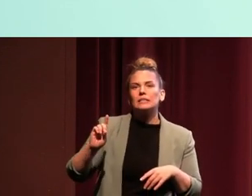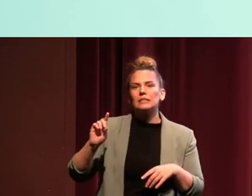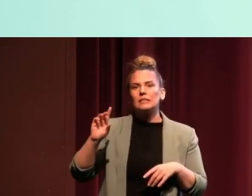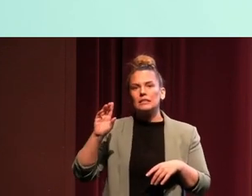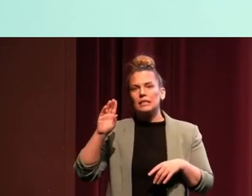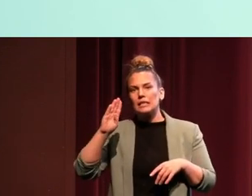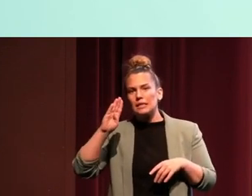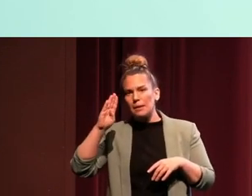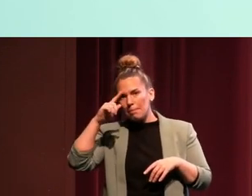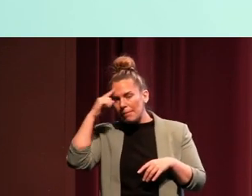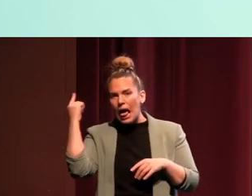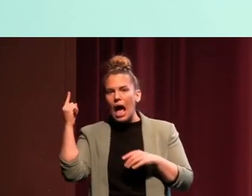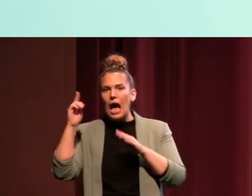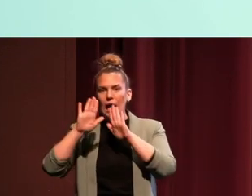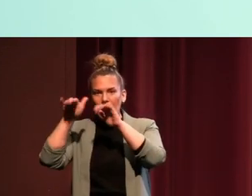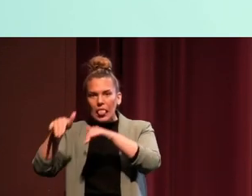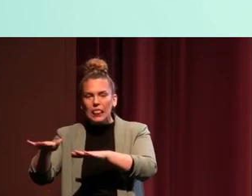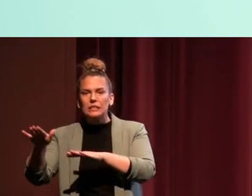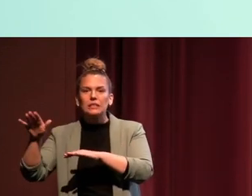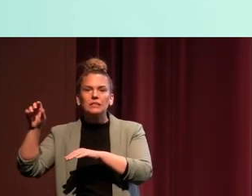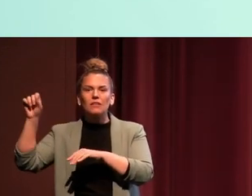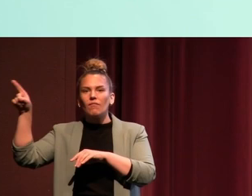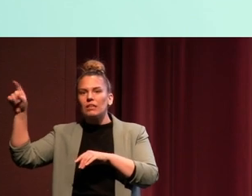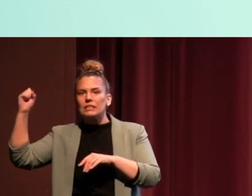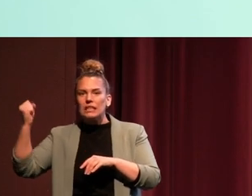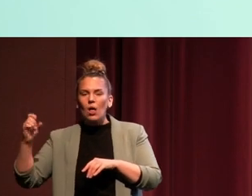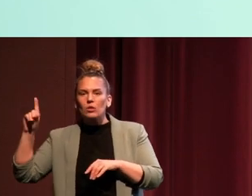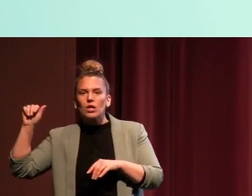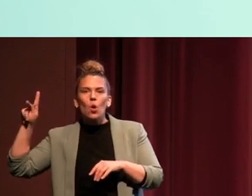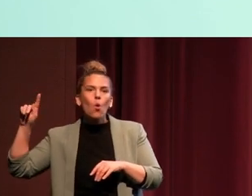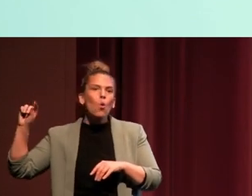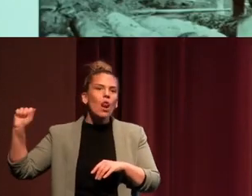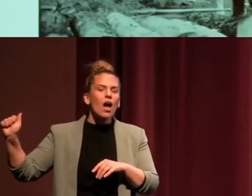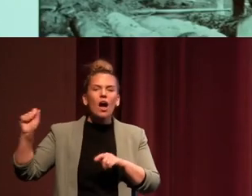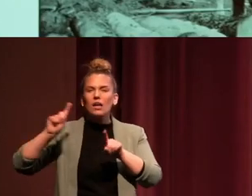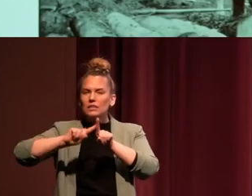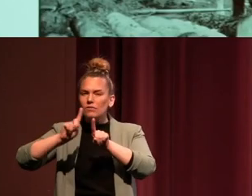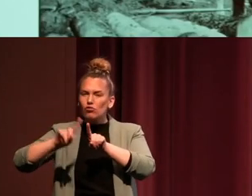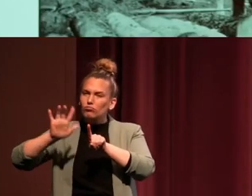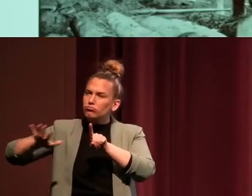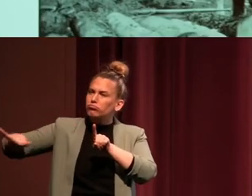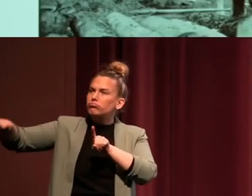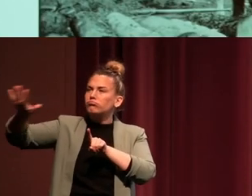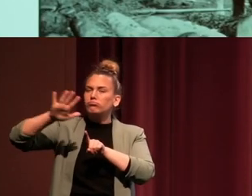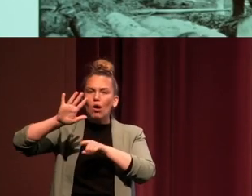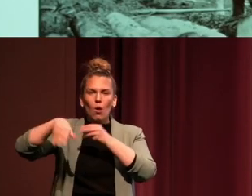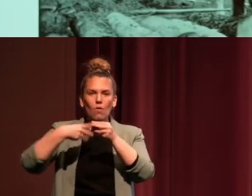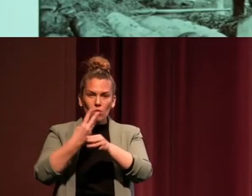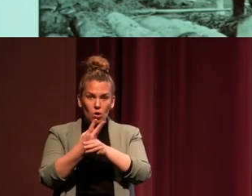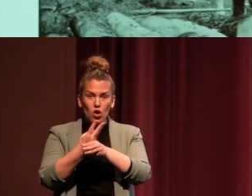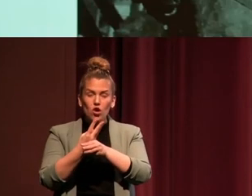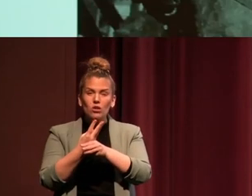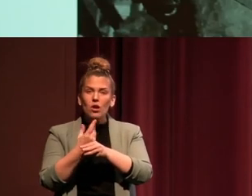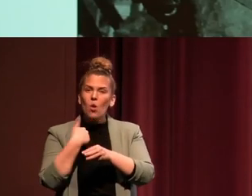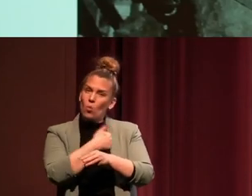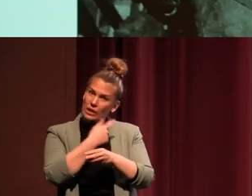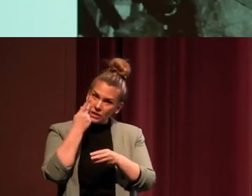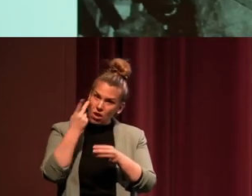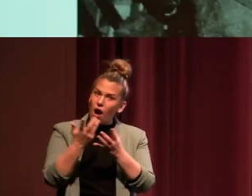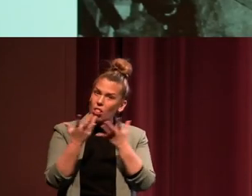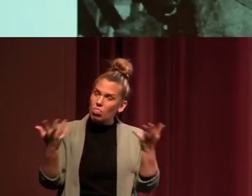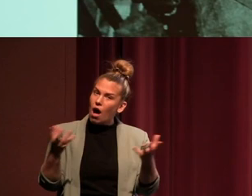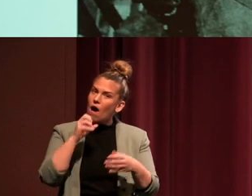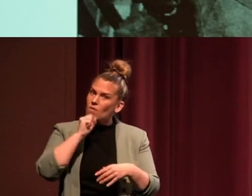Rim, the Black Hills of South Dakota, are one of the great yellow pineries of the world. And there was a lot of old growth